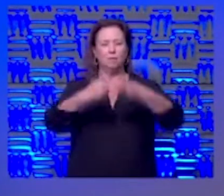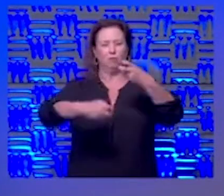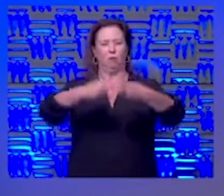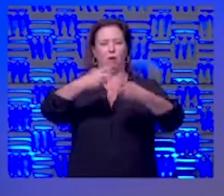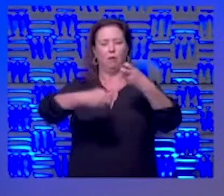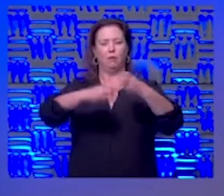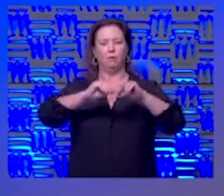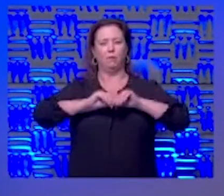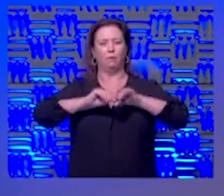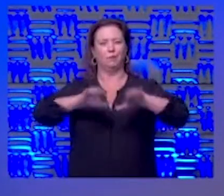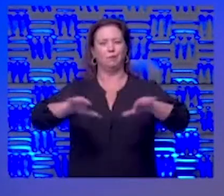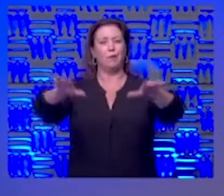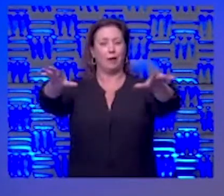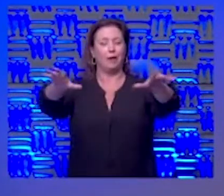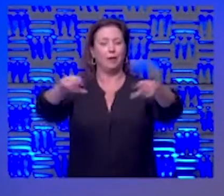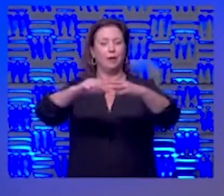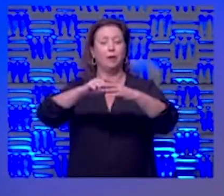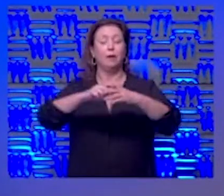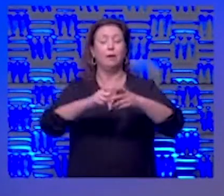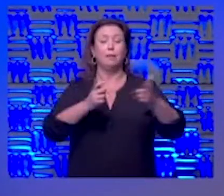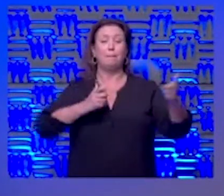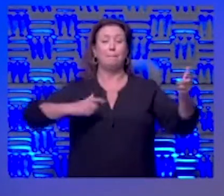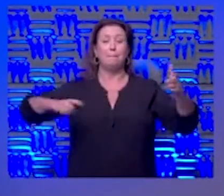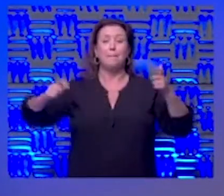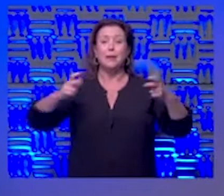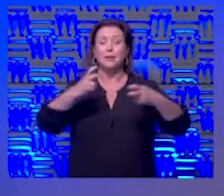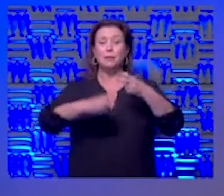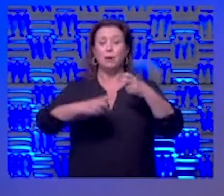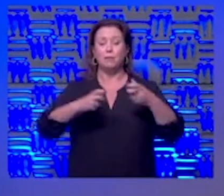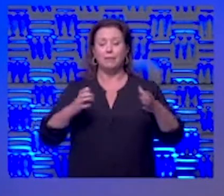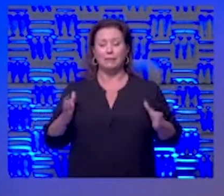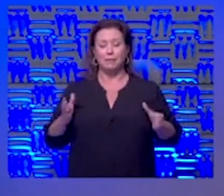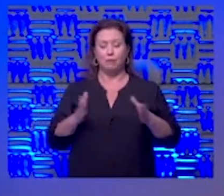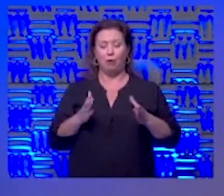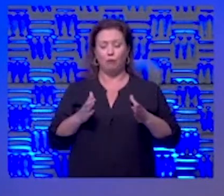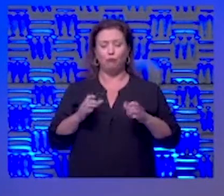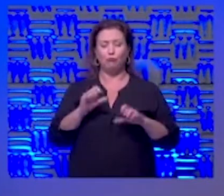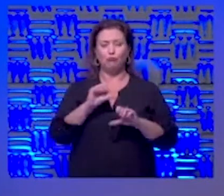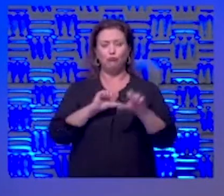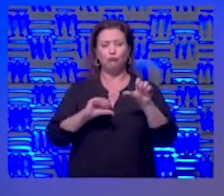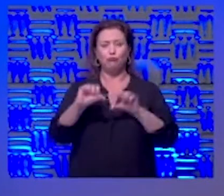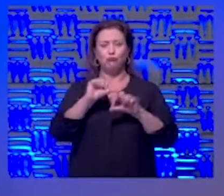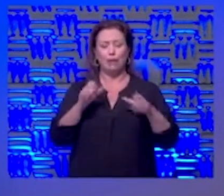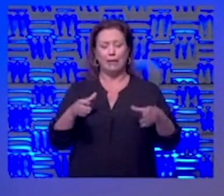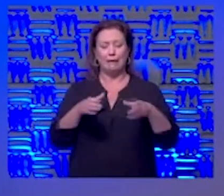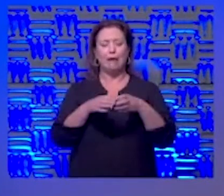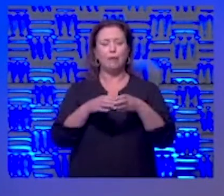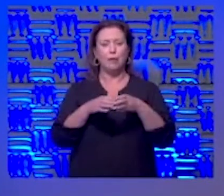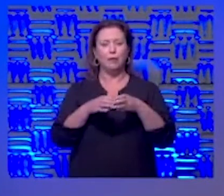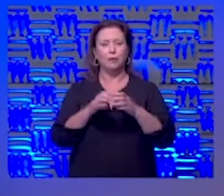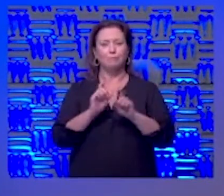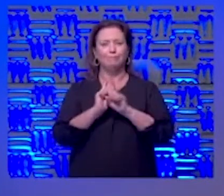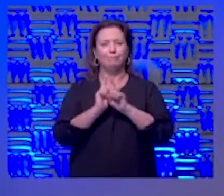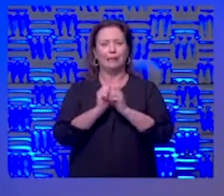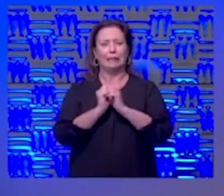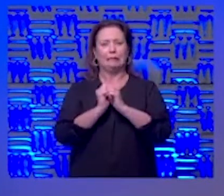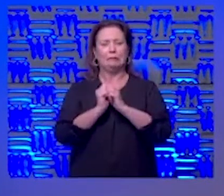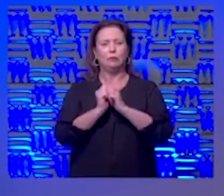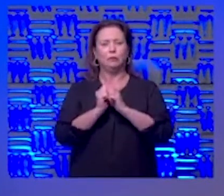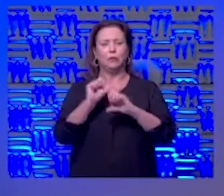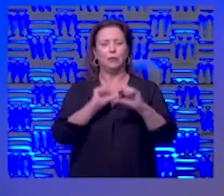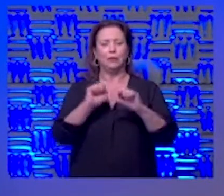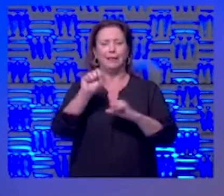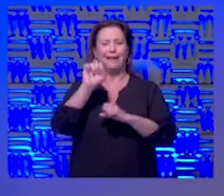problem with spreading the disease. The bigger problem is close proximity to people in gatherings. So really the